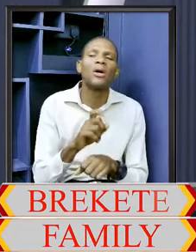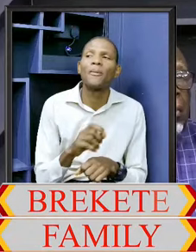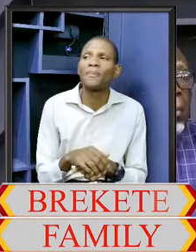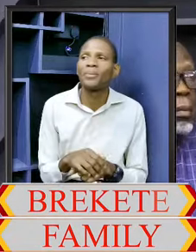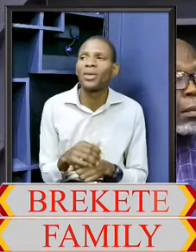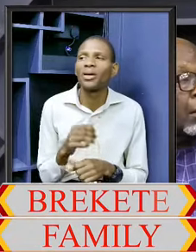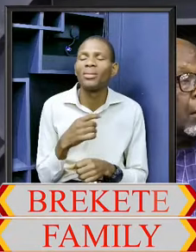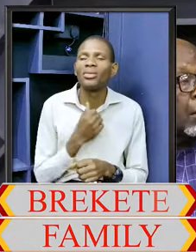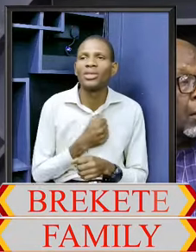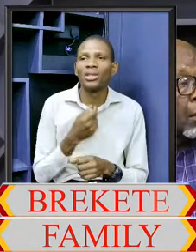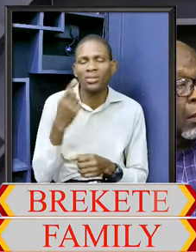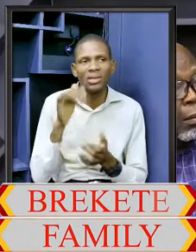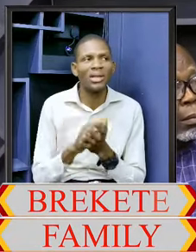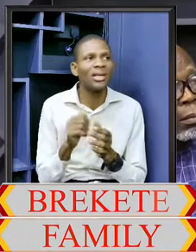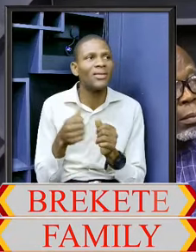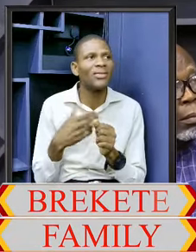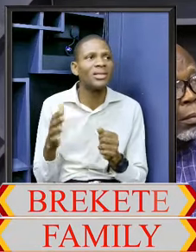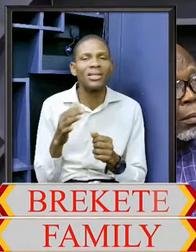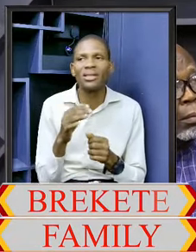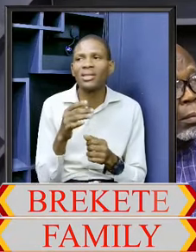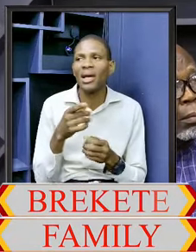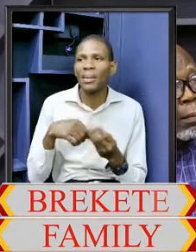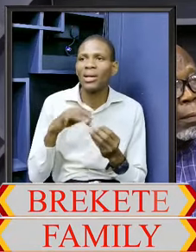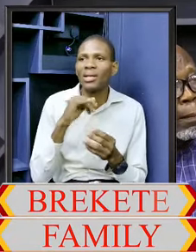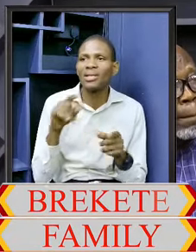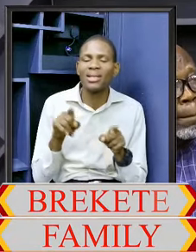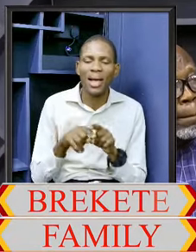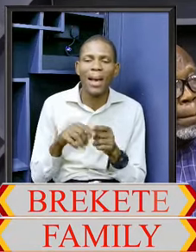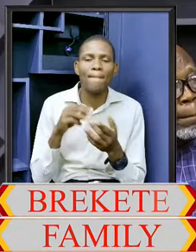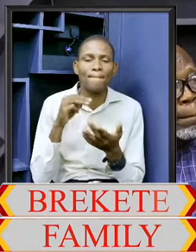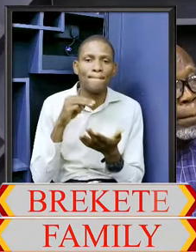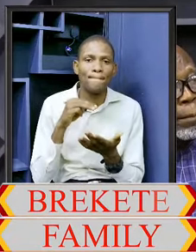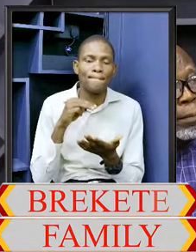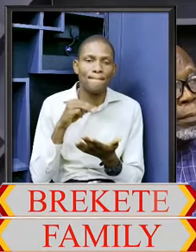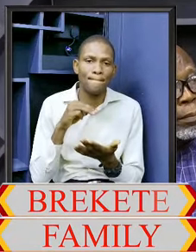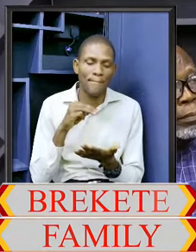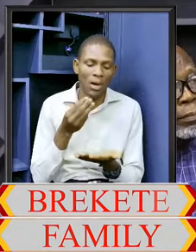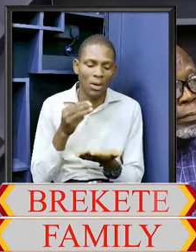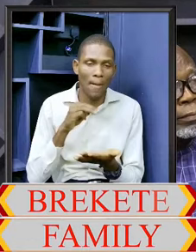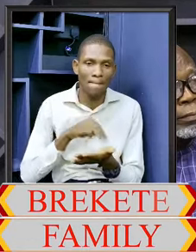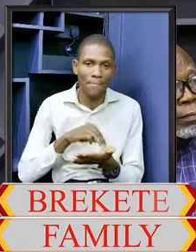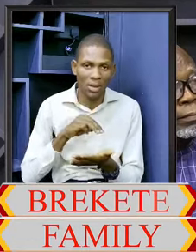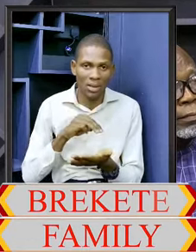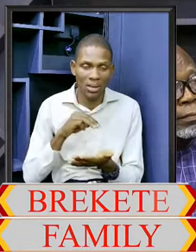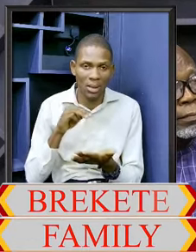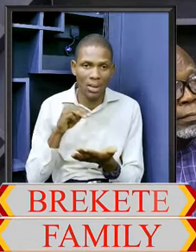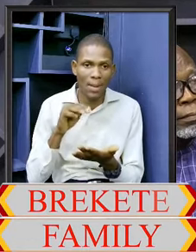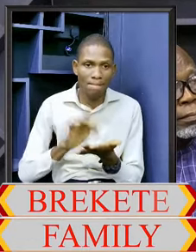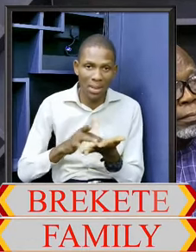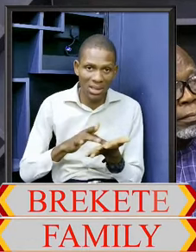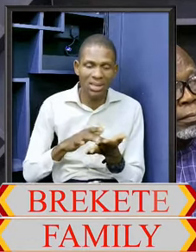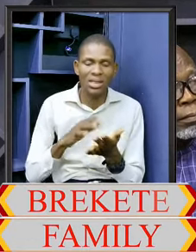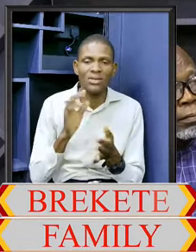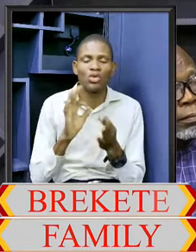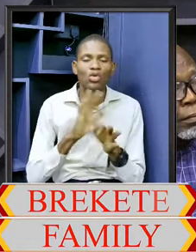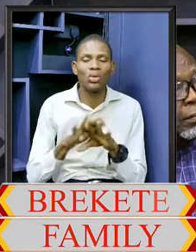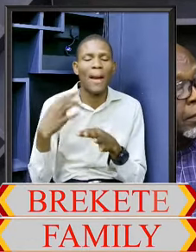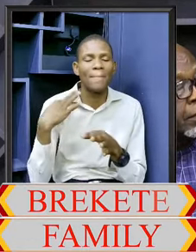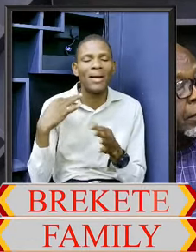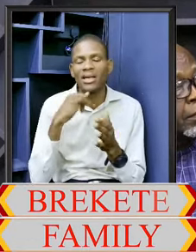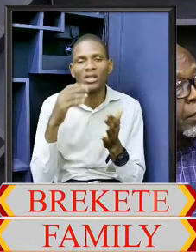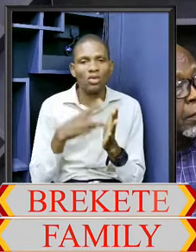I'm sorry for that, sir. Everything about it is like medicine. If you not apply them the way they talk, say make you apply them, you not go get the